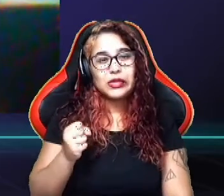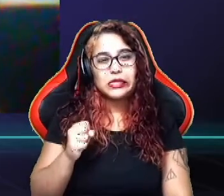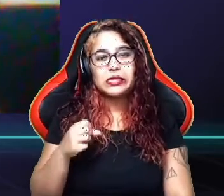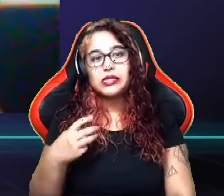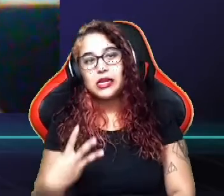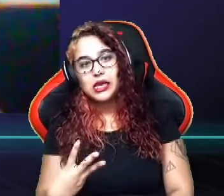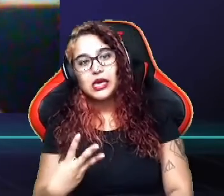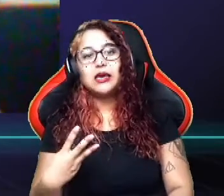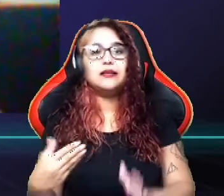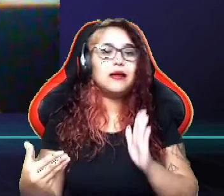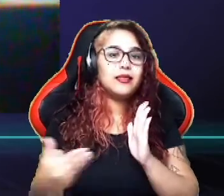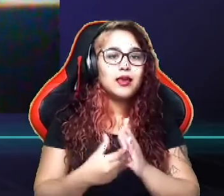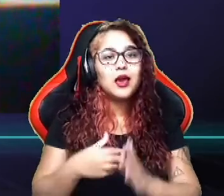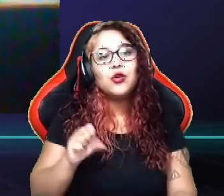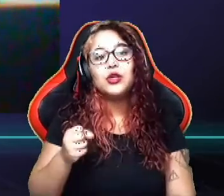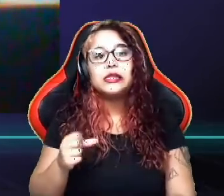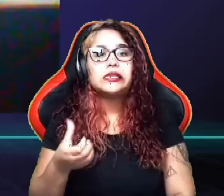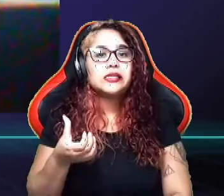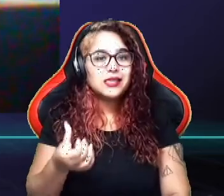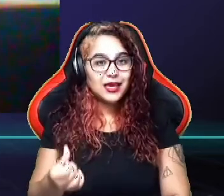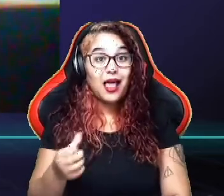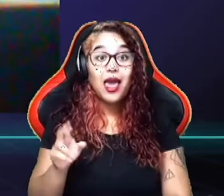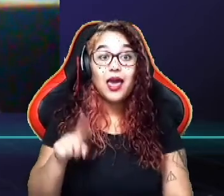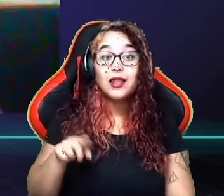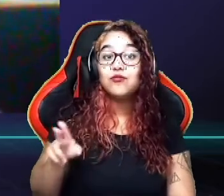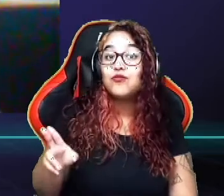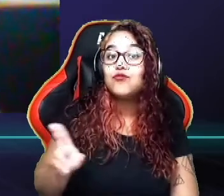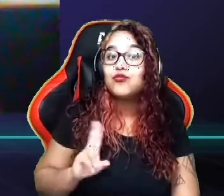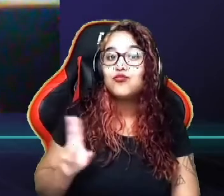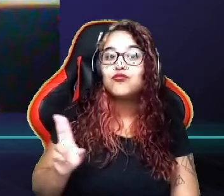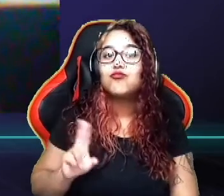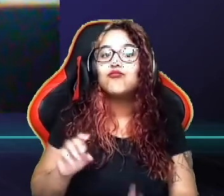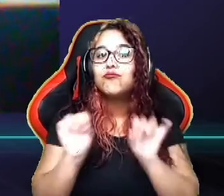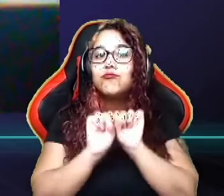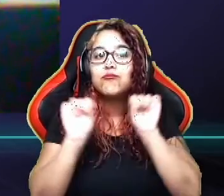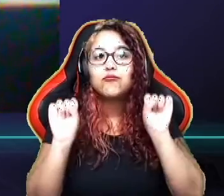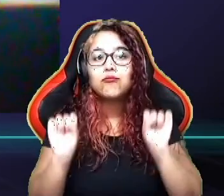that were successful in the 80s.